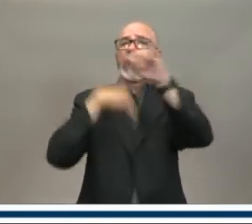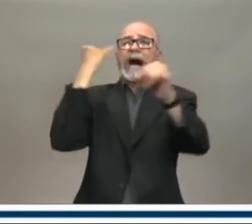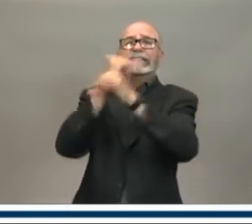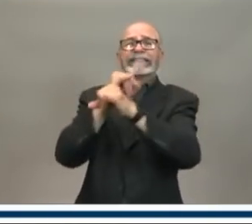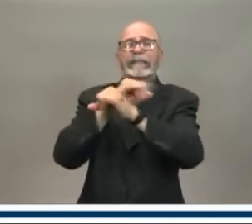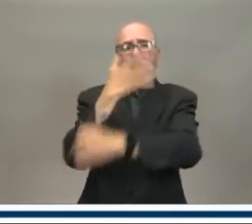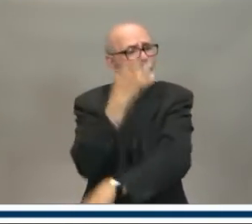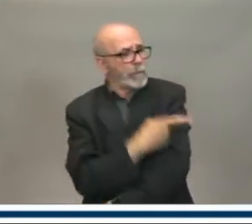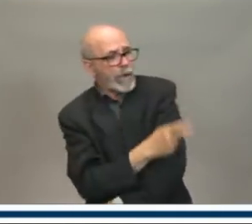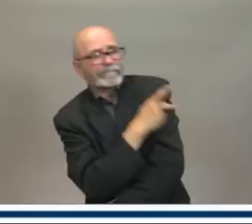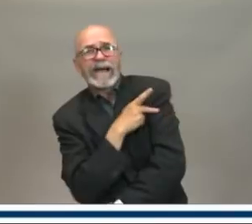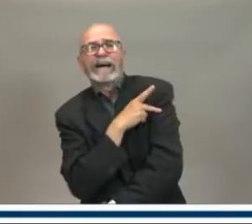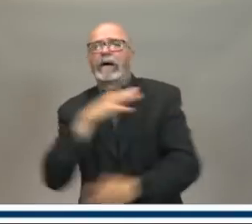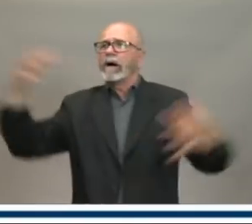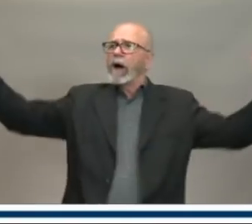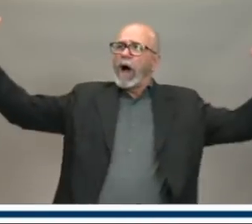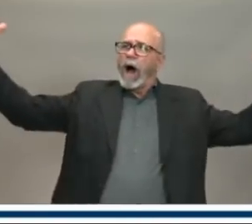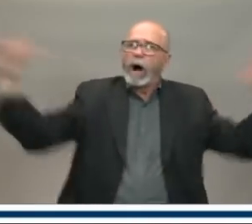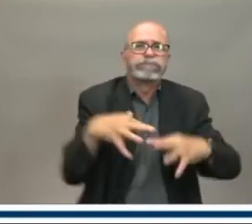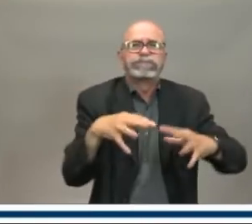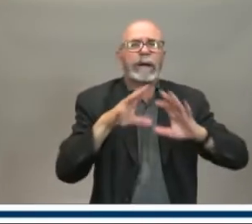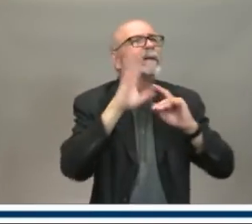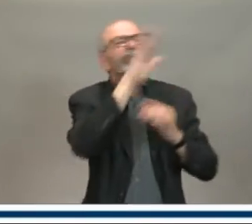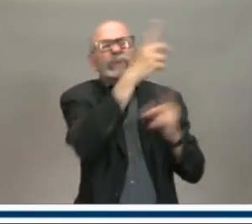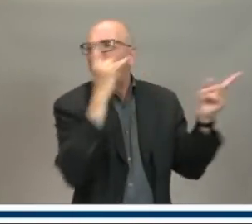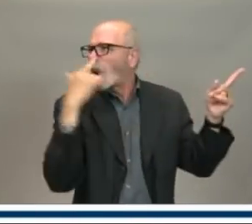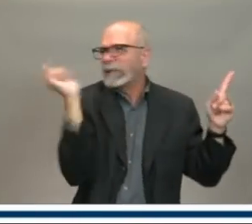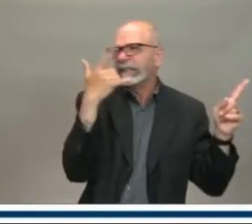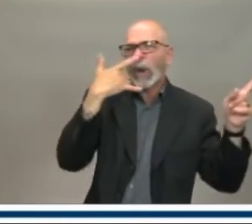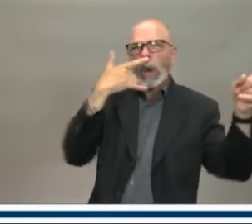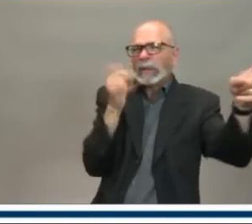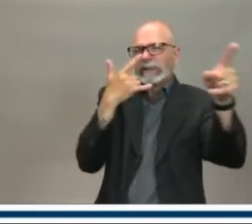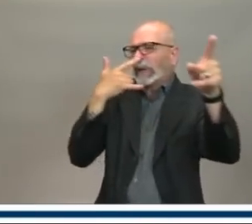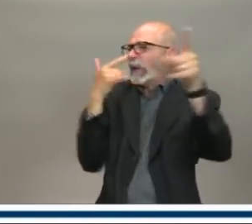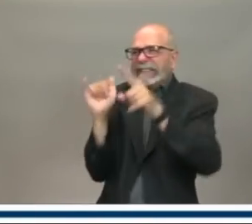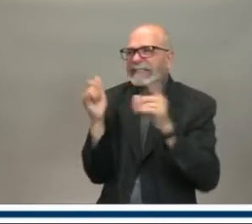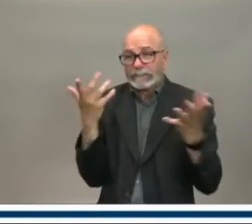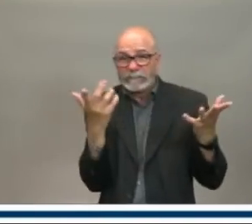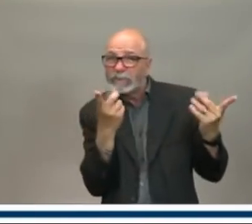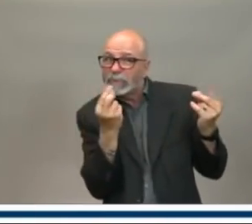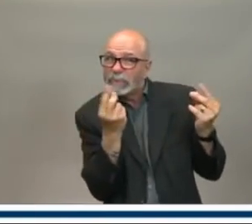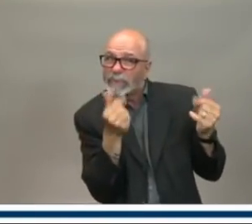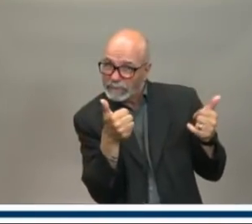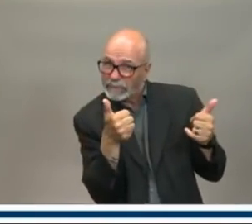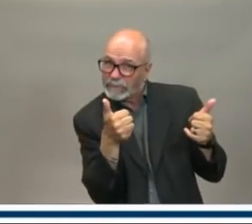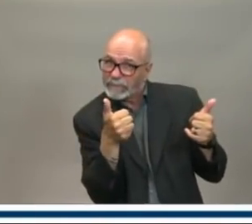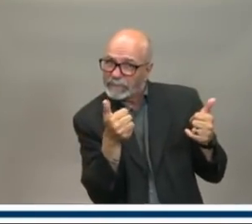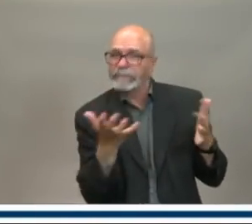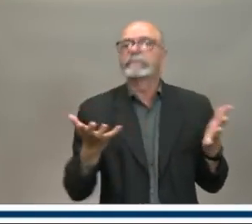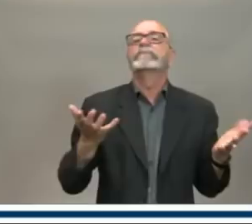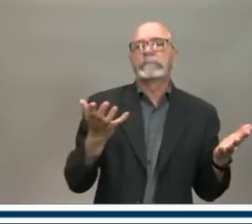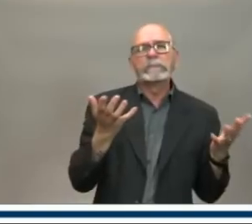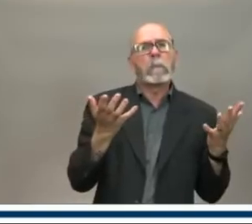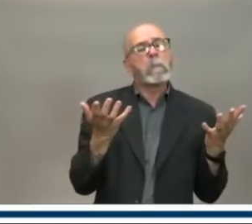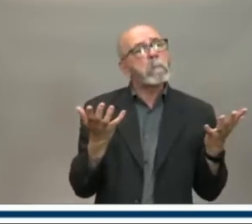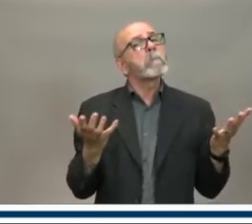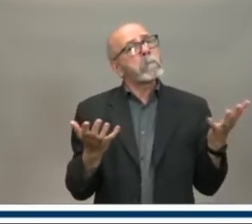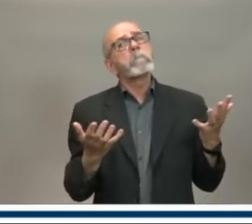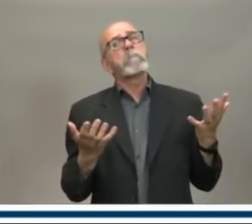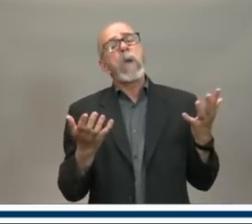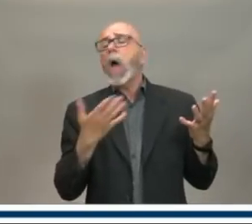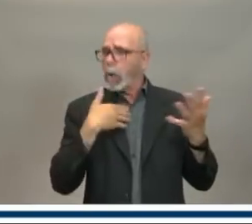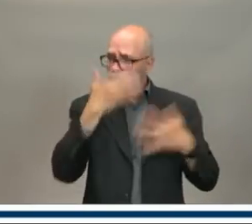where opening those up may fit in to recovery from a public health perspective. We clearly all recognize